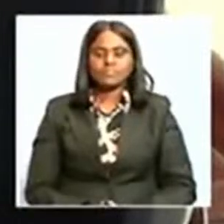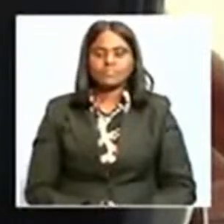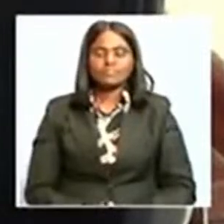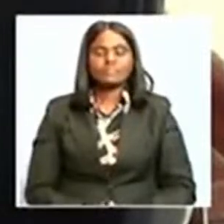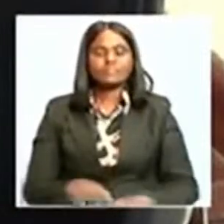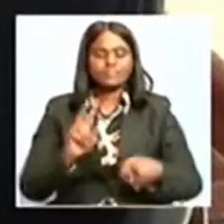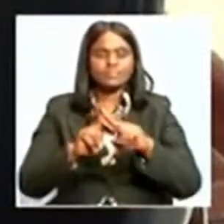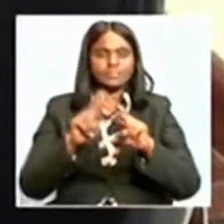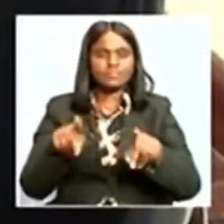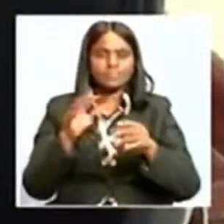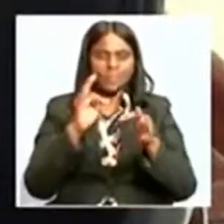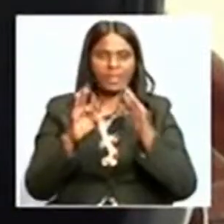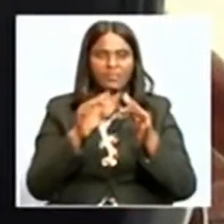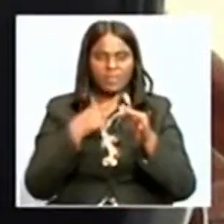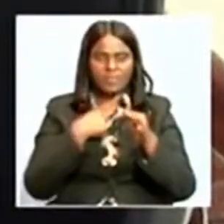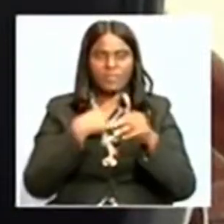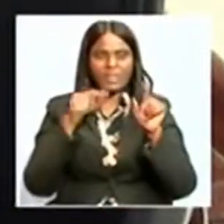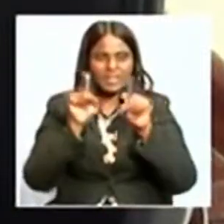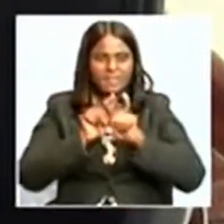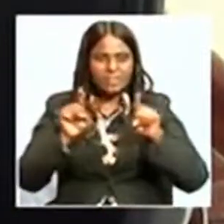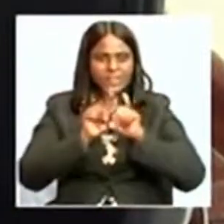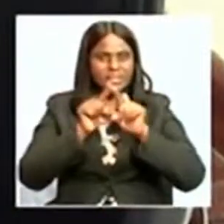So, Chair, if I may,